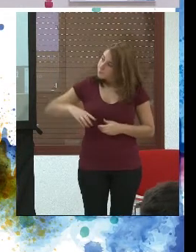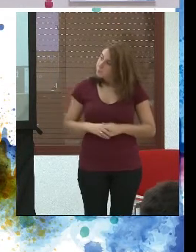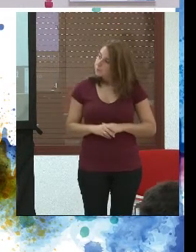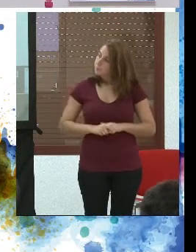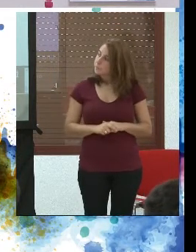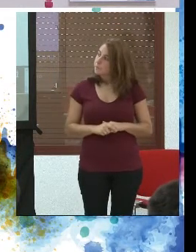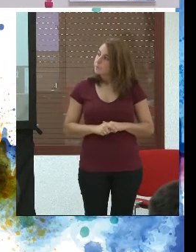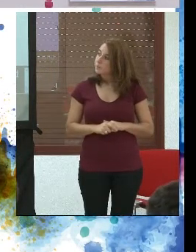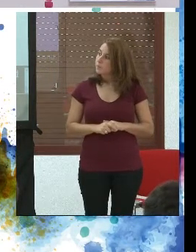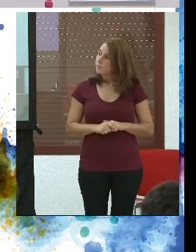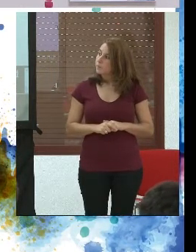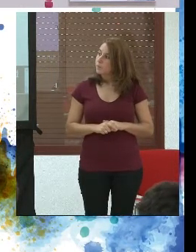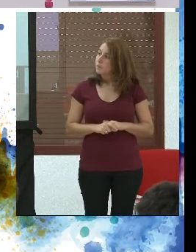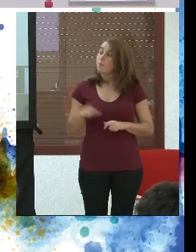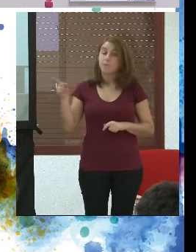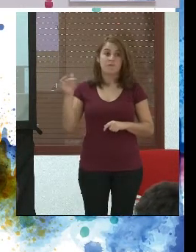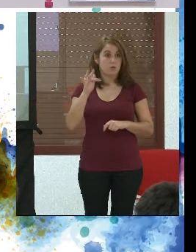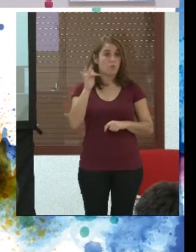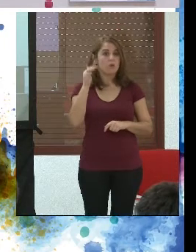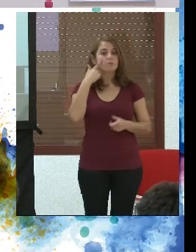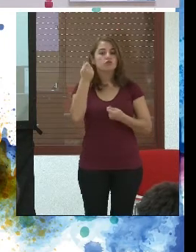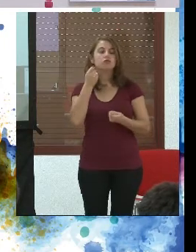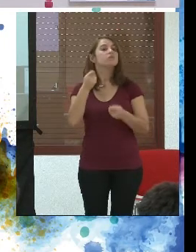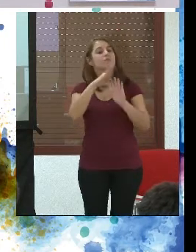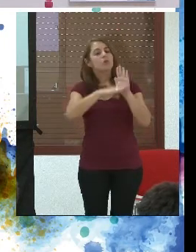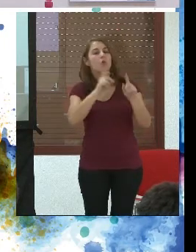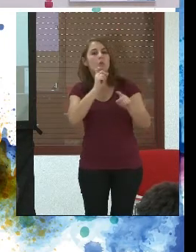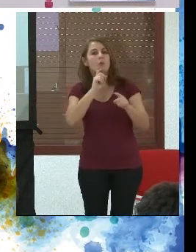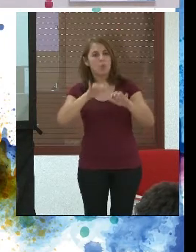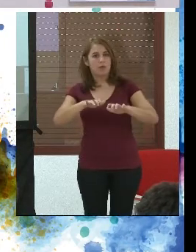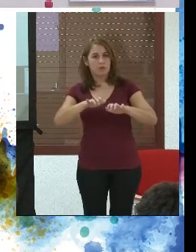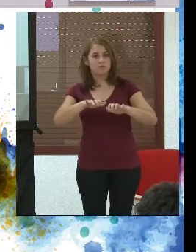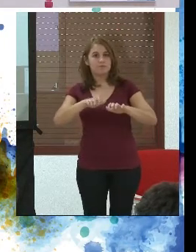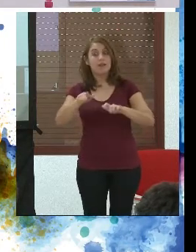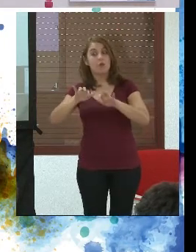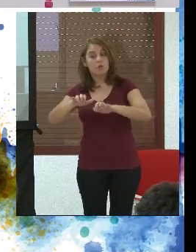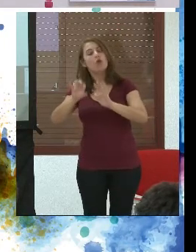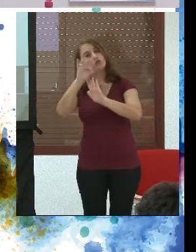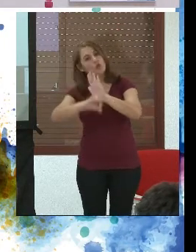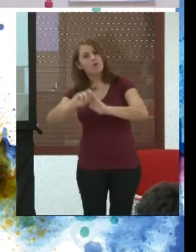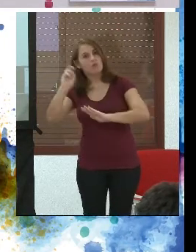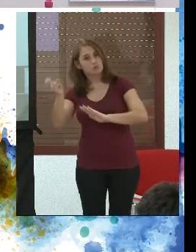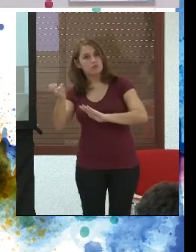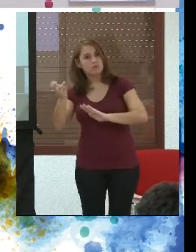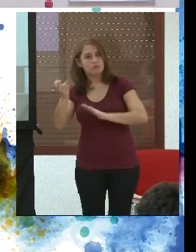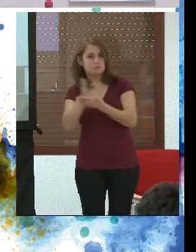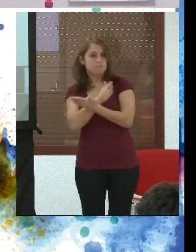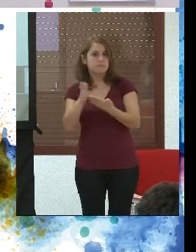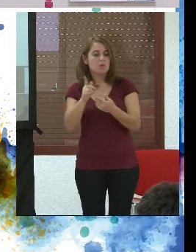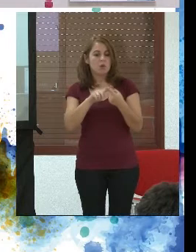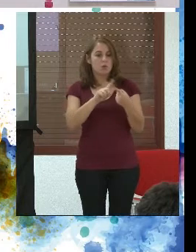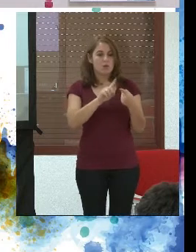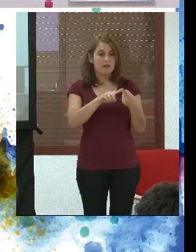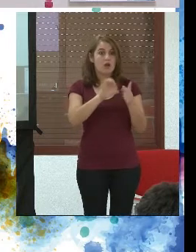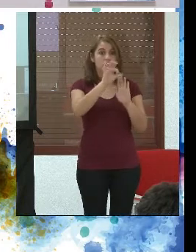be programmed through a PC, by a PC. And the PC also has another software. On the